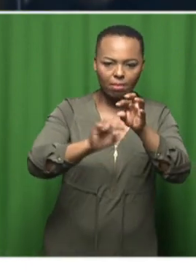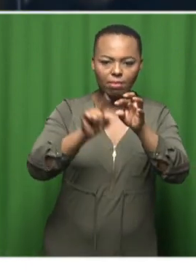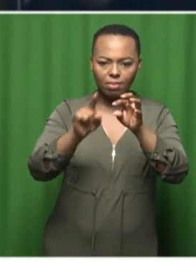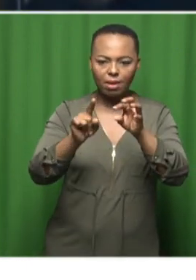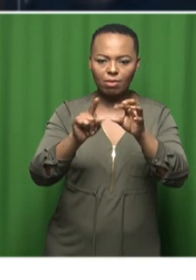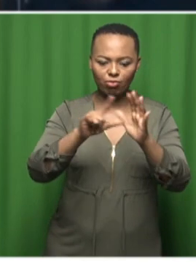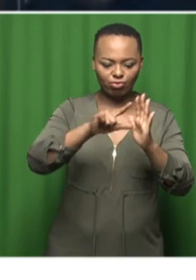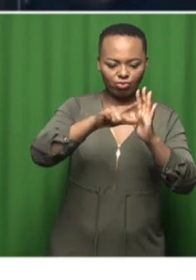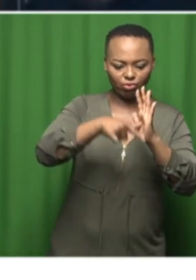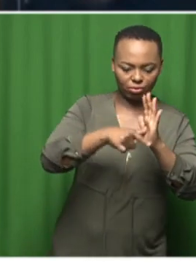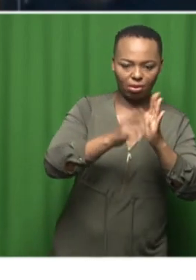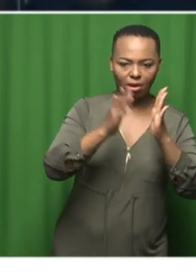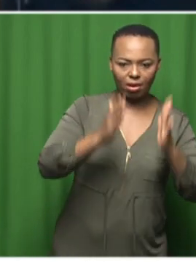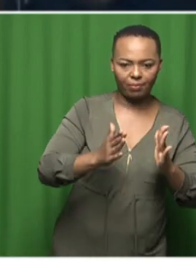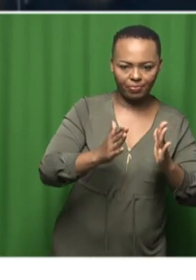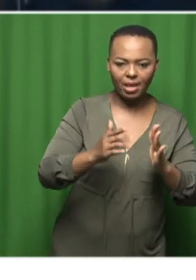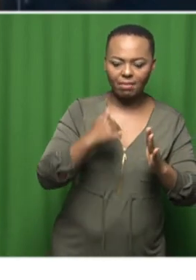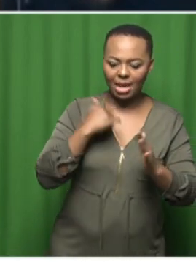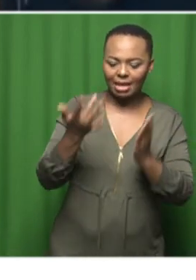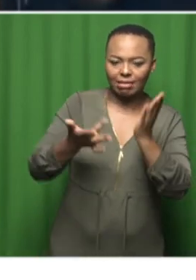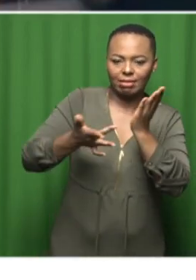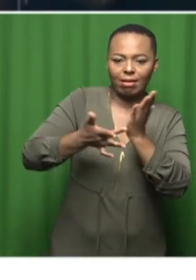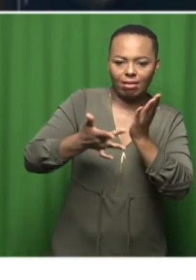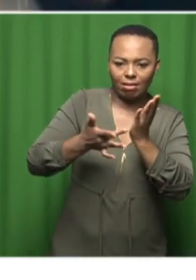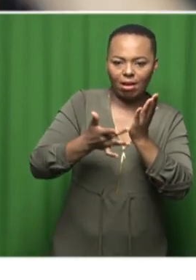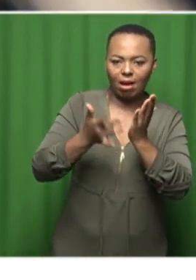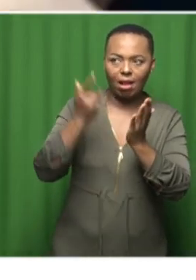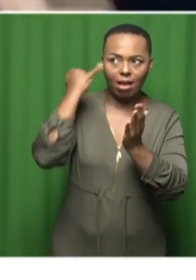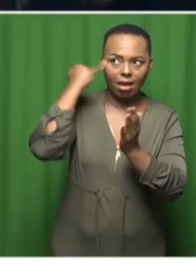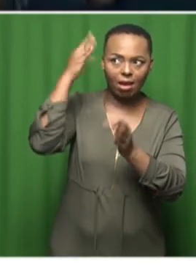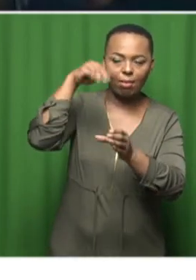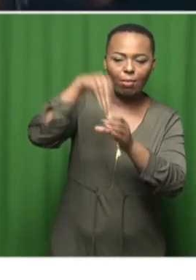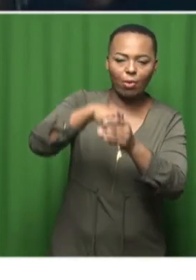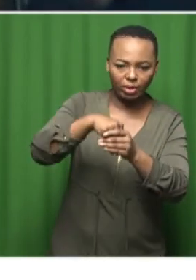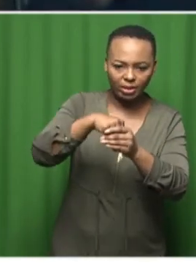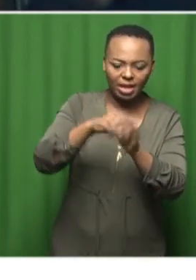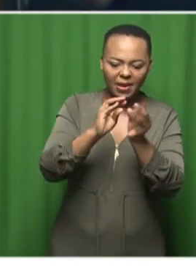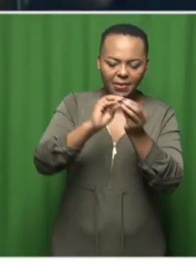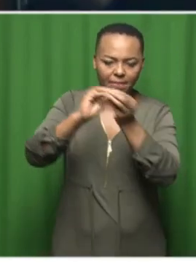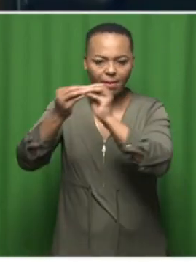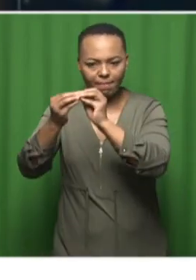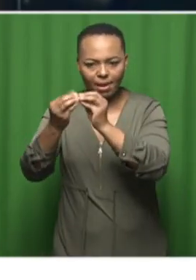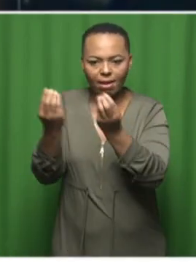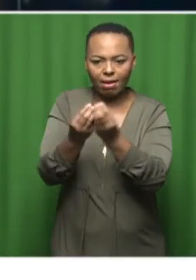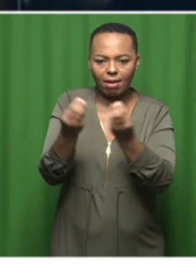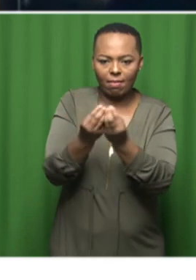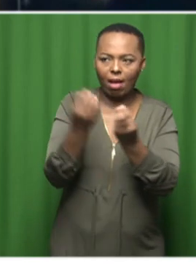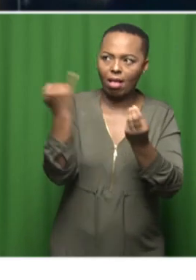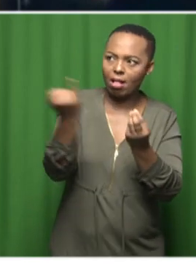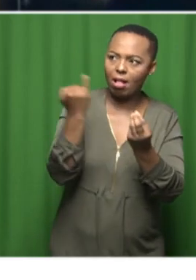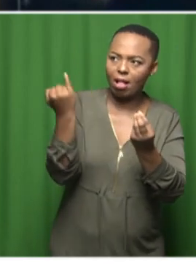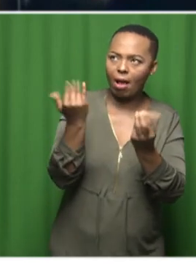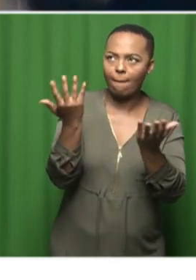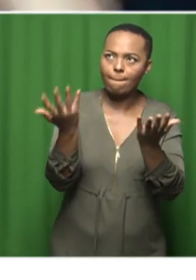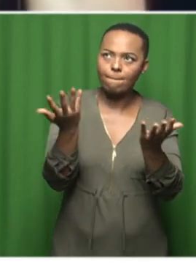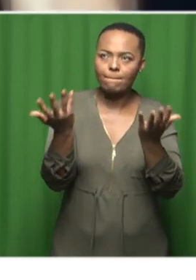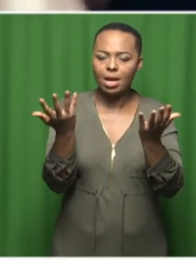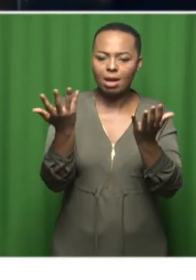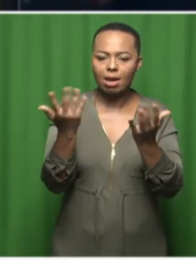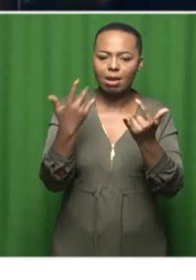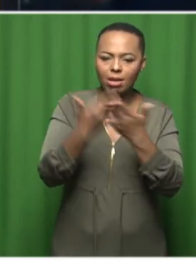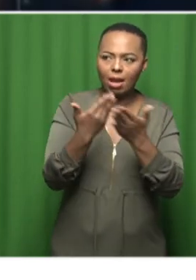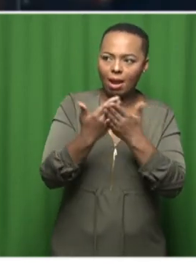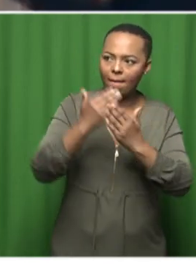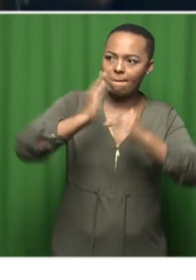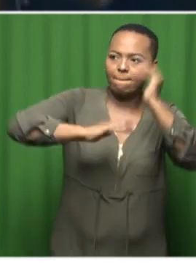with my conceptual and technical input, we developed it into this thing that's now going to be built, and we can't wait